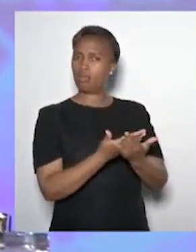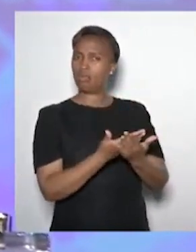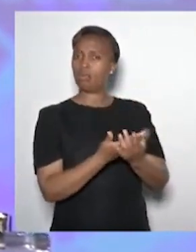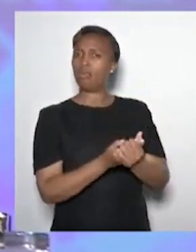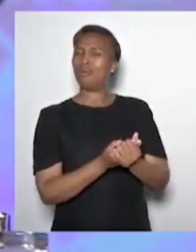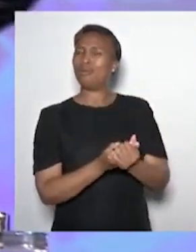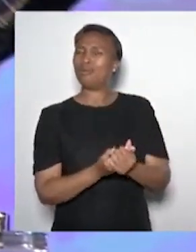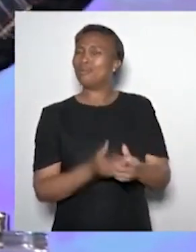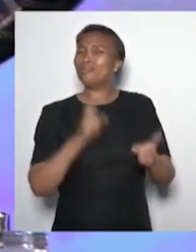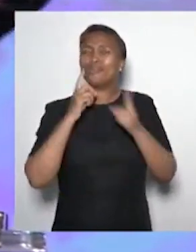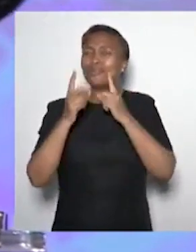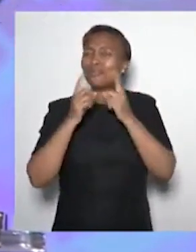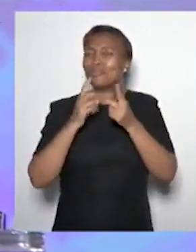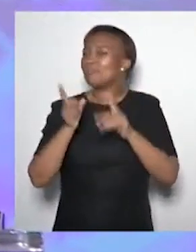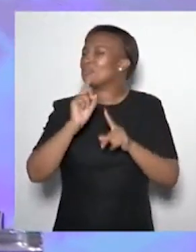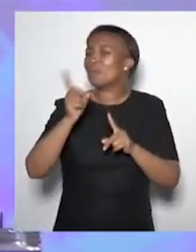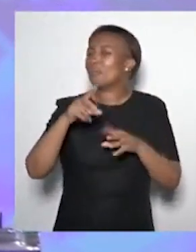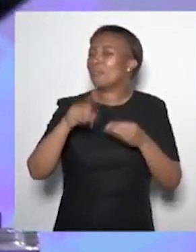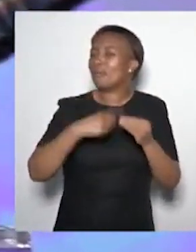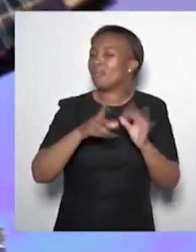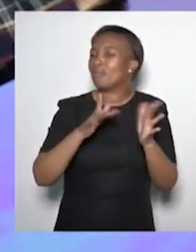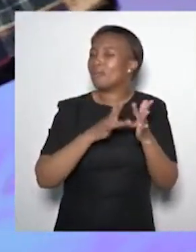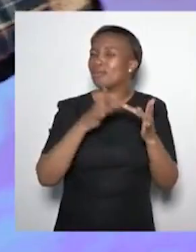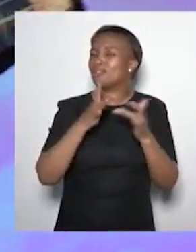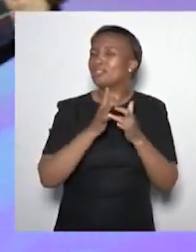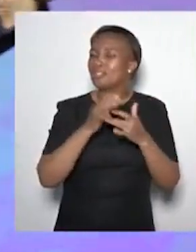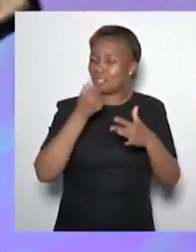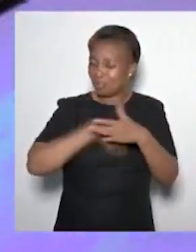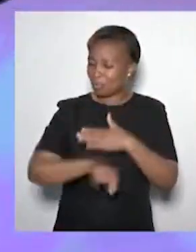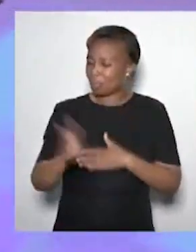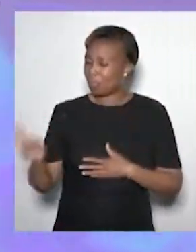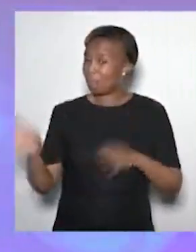Utabulelang ka Jesu sa puluso.